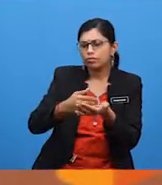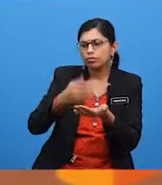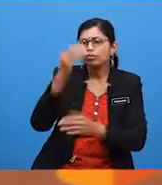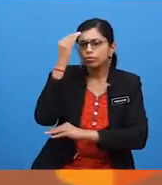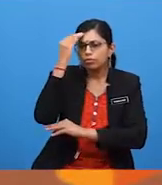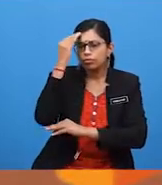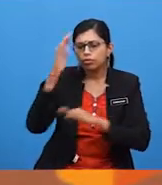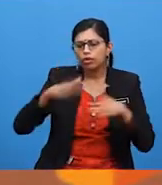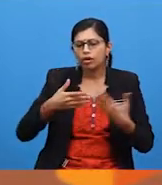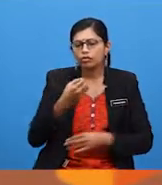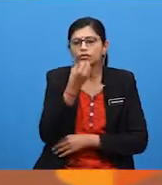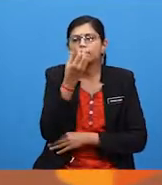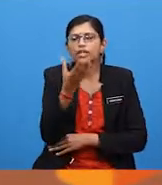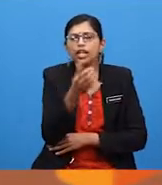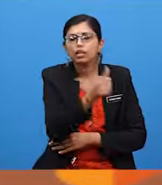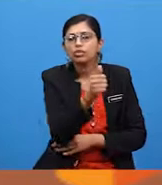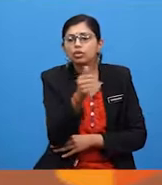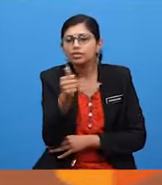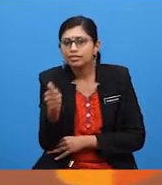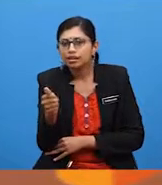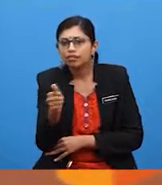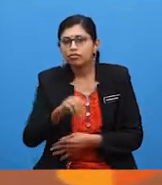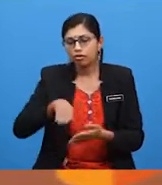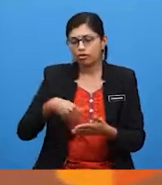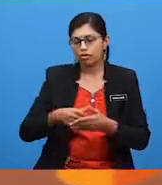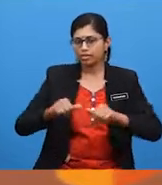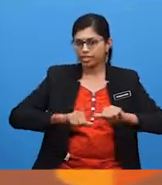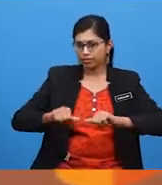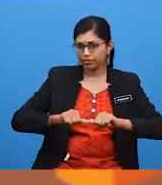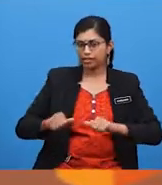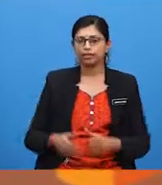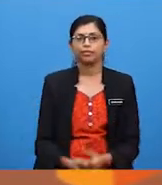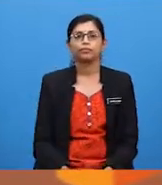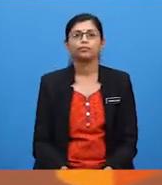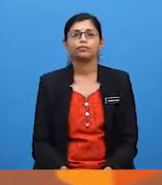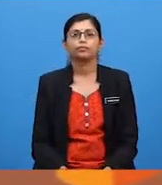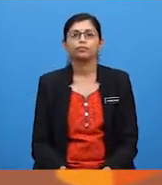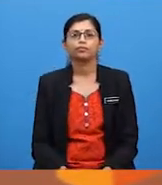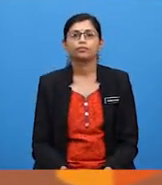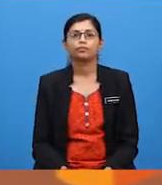yourself after all the activities we did just now.